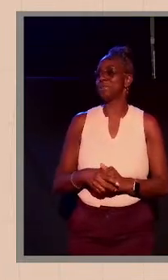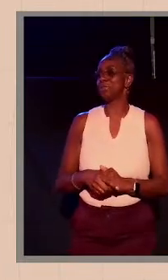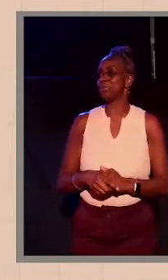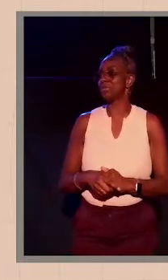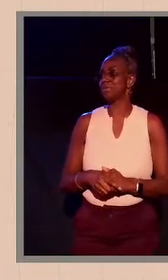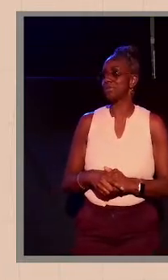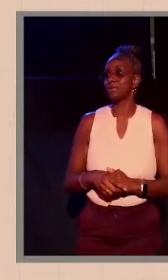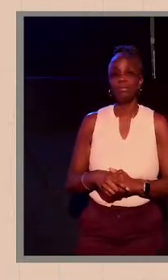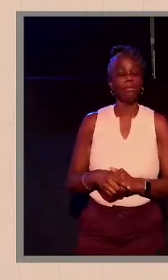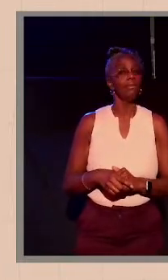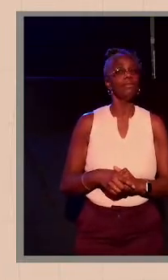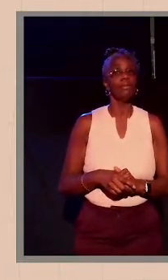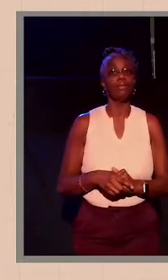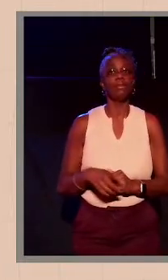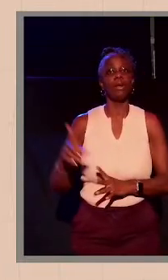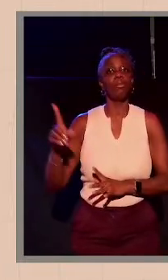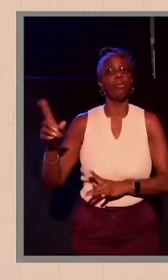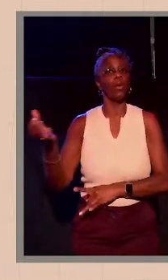There's another question here, Ross.